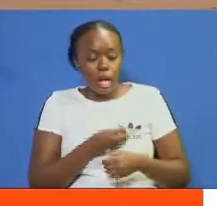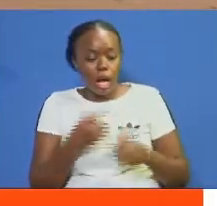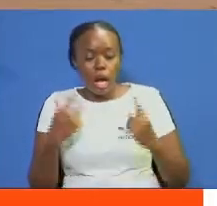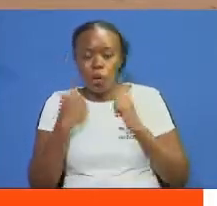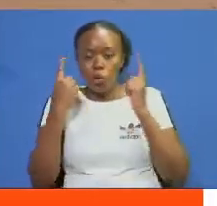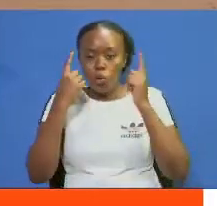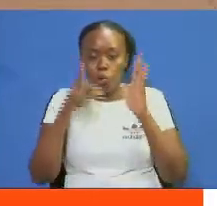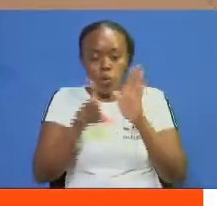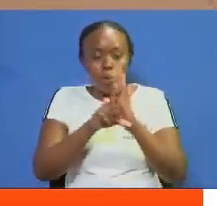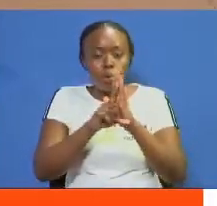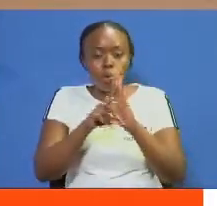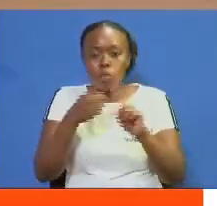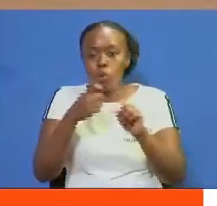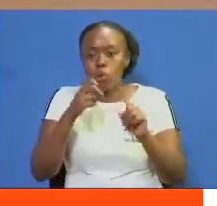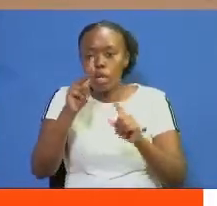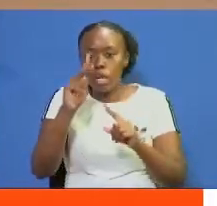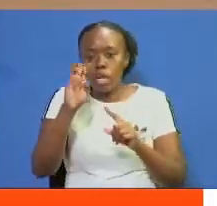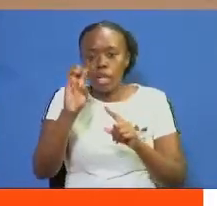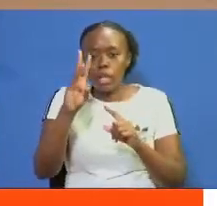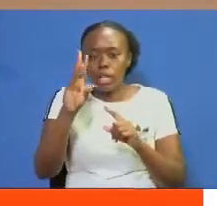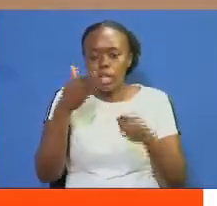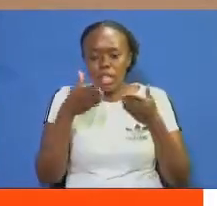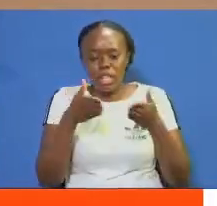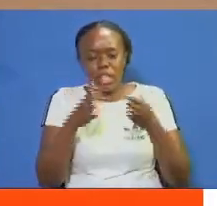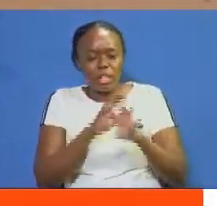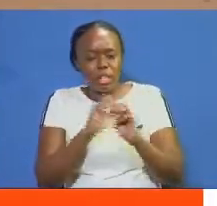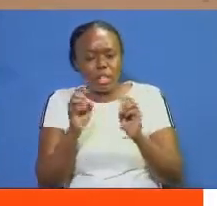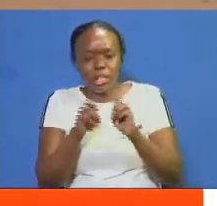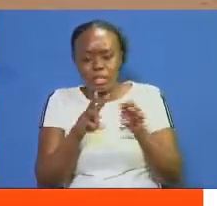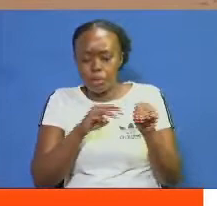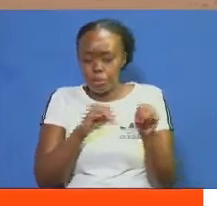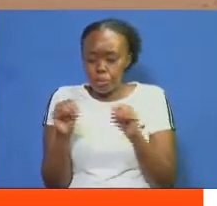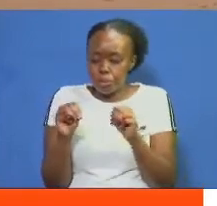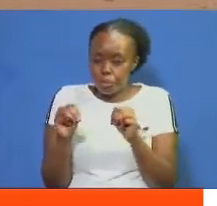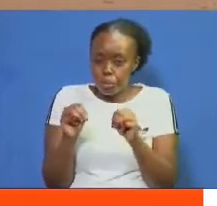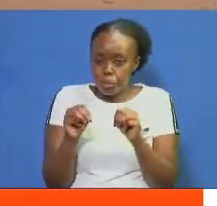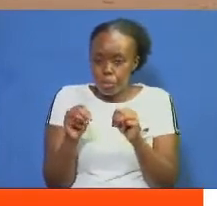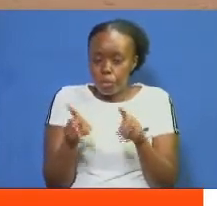lakini wakili wa KWS alikuwa hayuko na